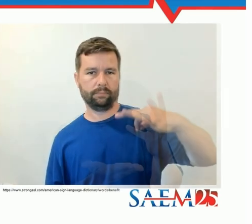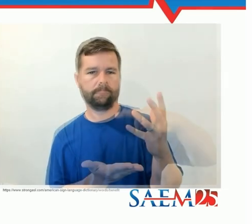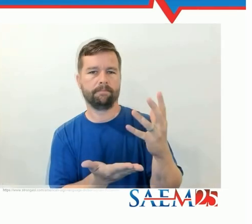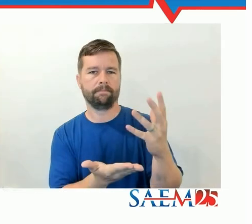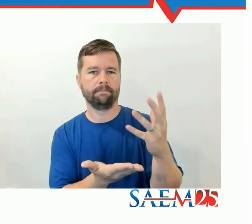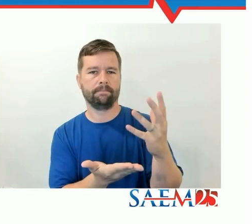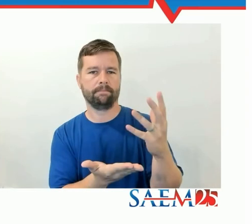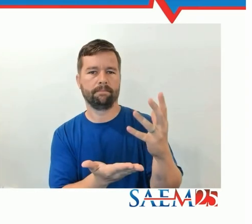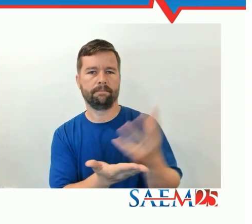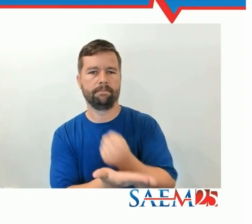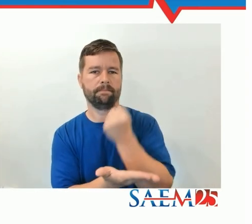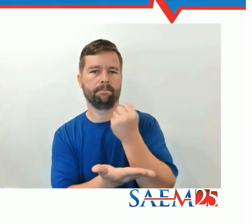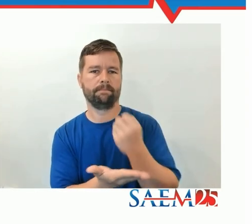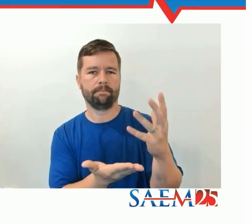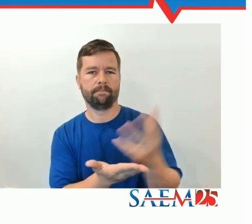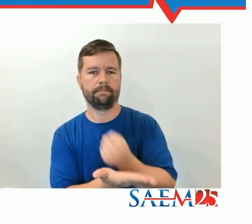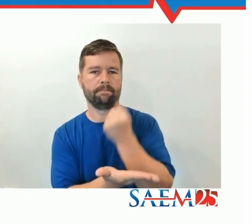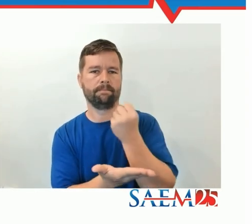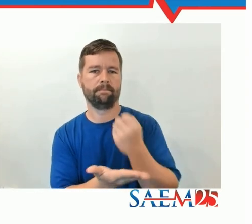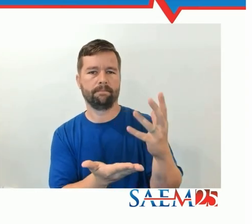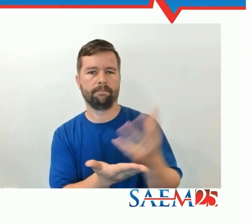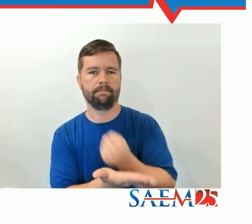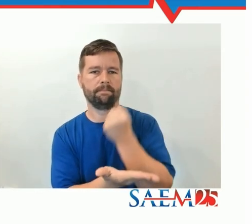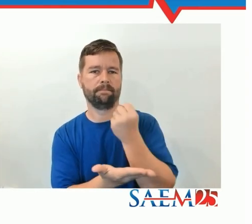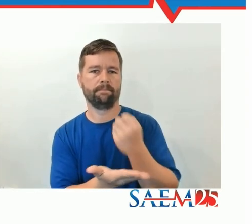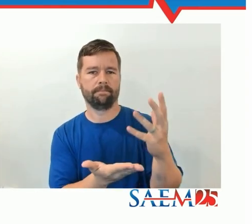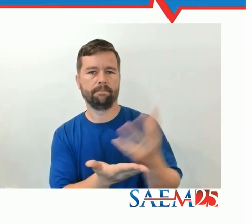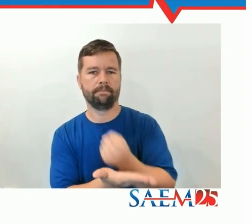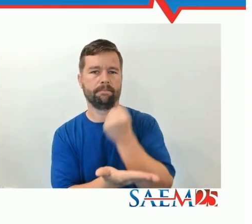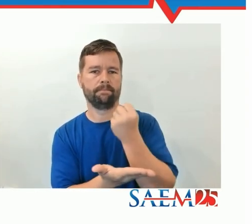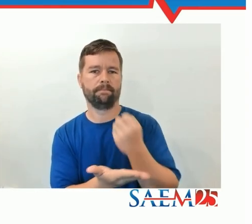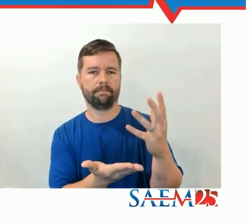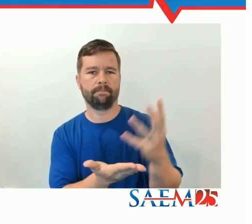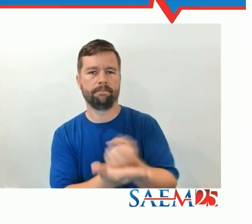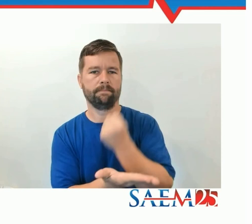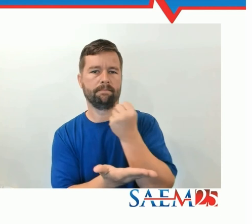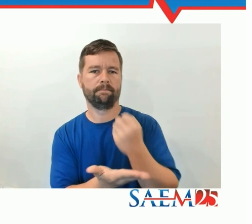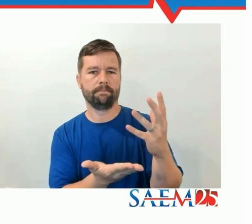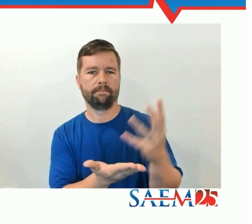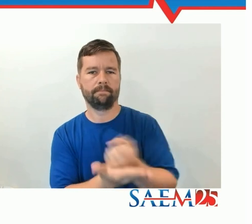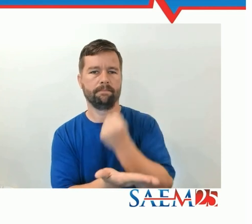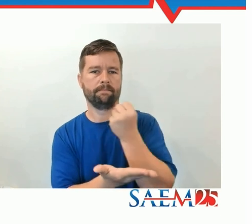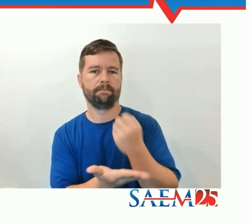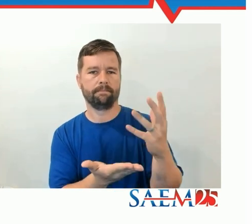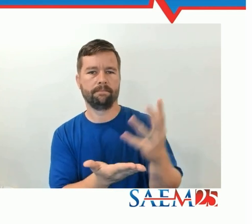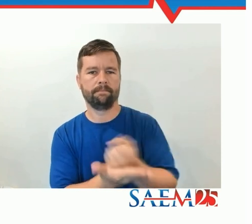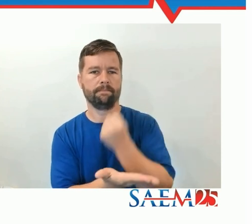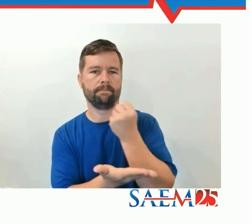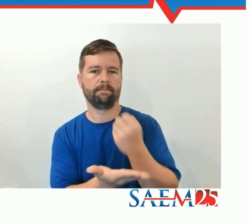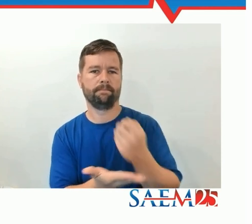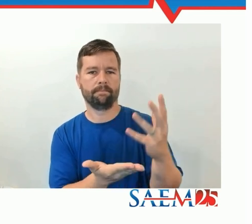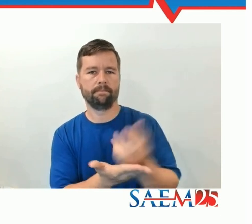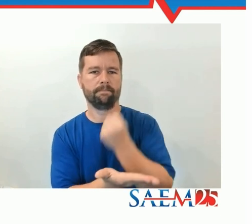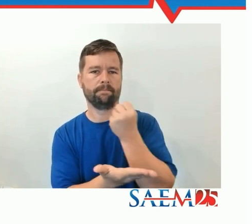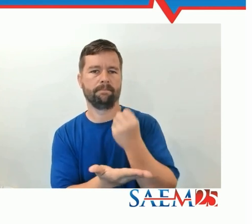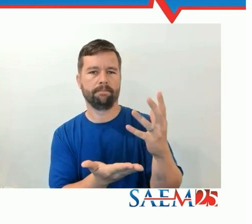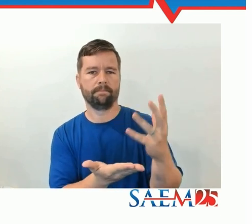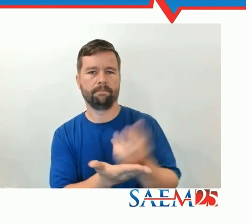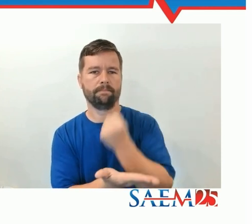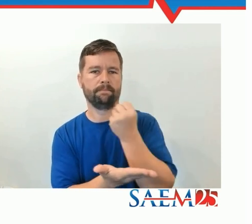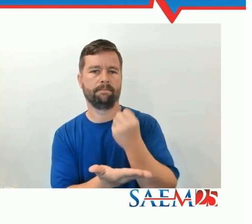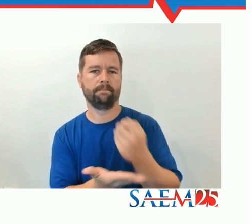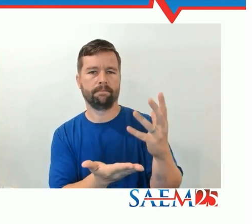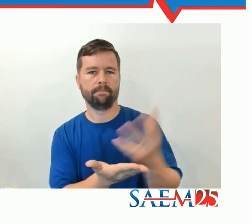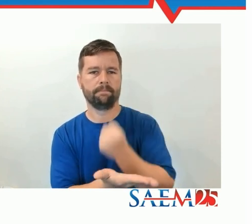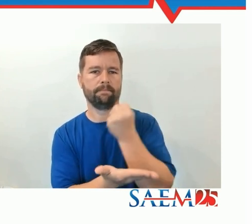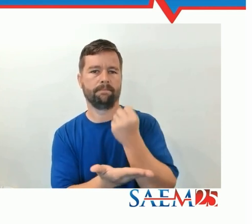And the last thing that we want to focus on are some of the positive impacts of patient care and team dynamics. He's signing,